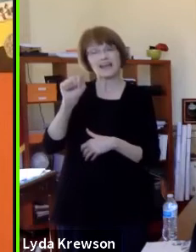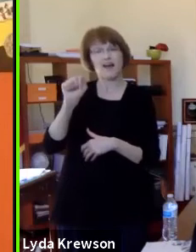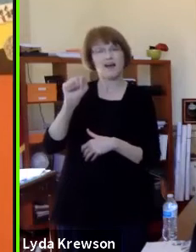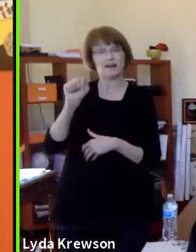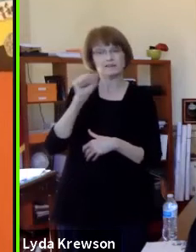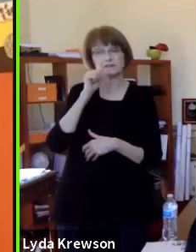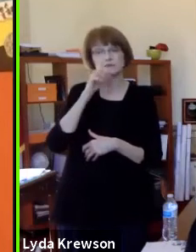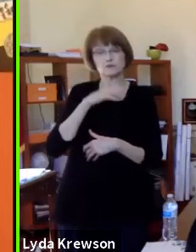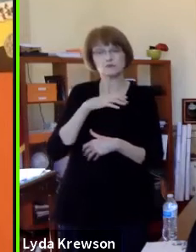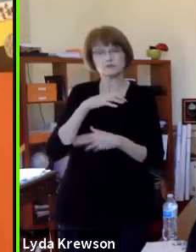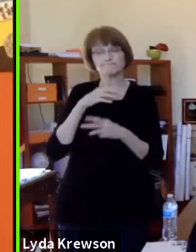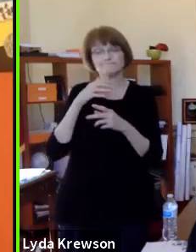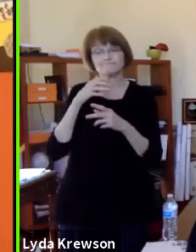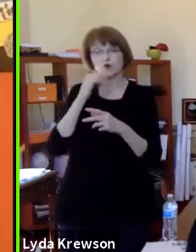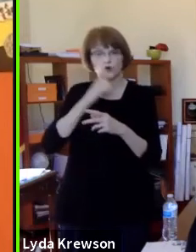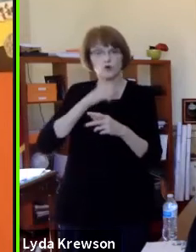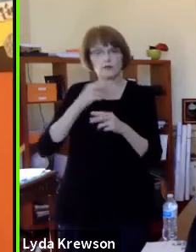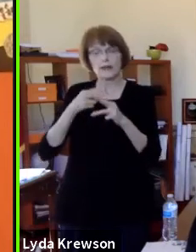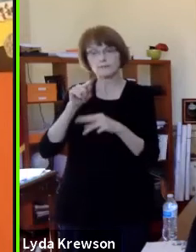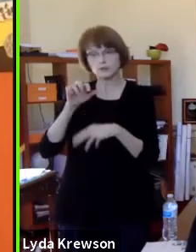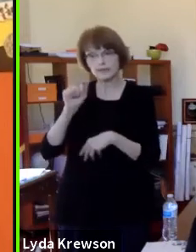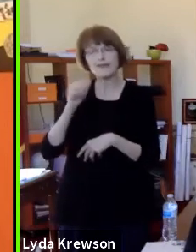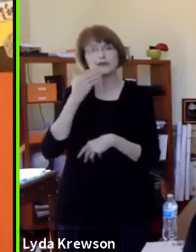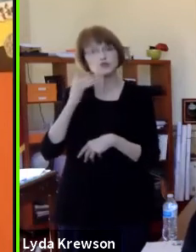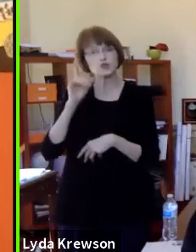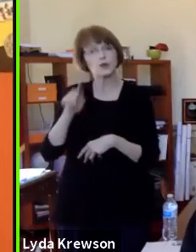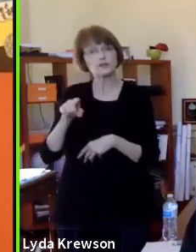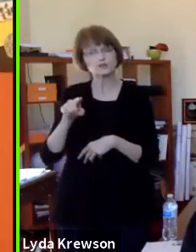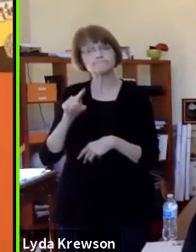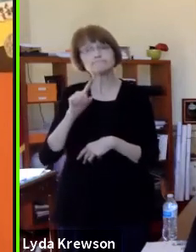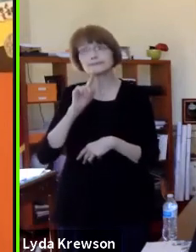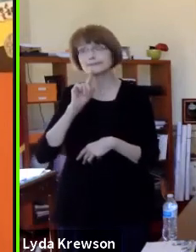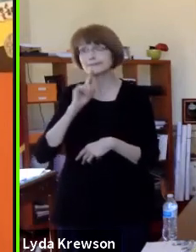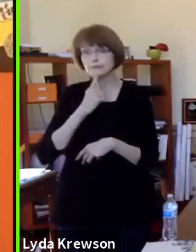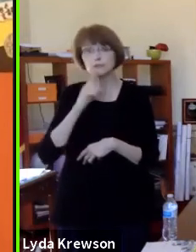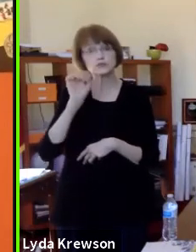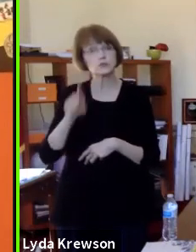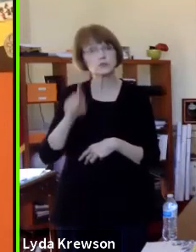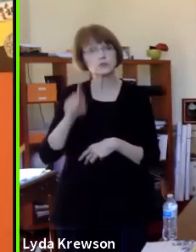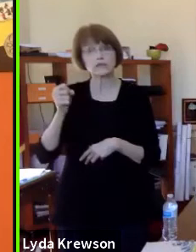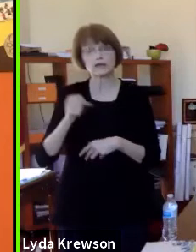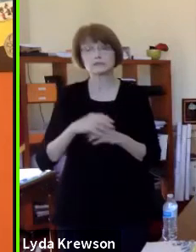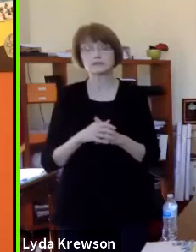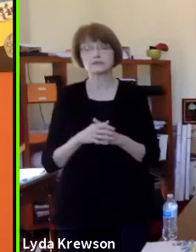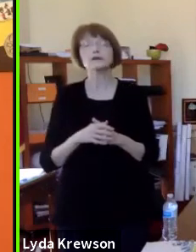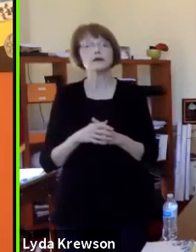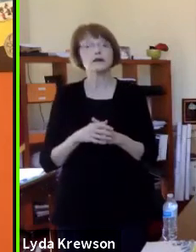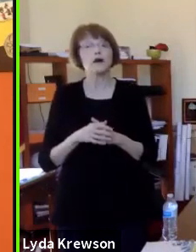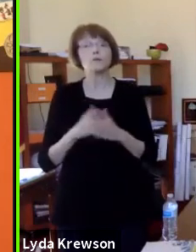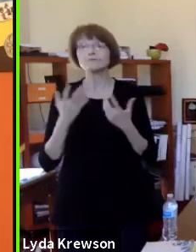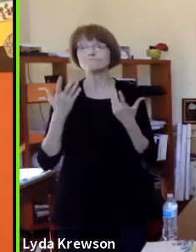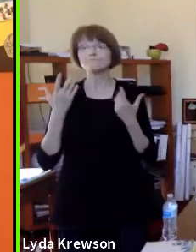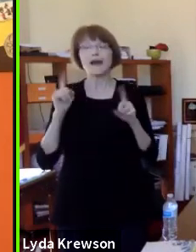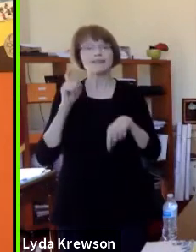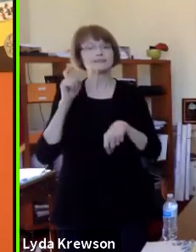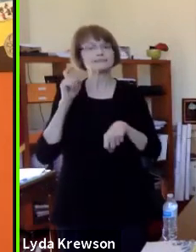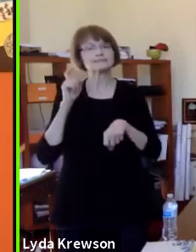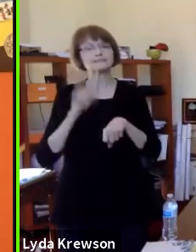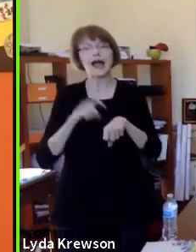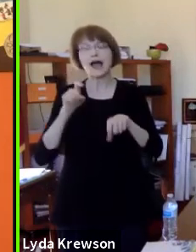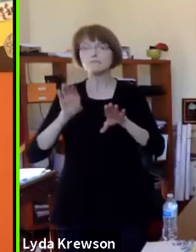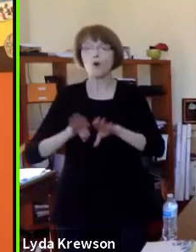good question. And it's a serious question, because even when we do